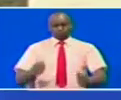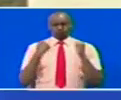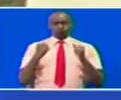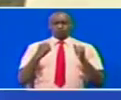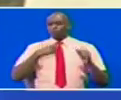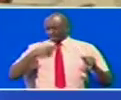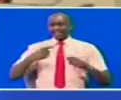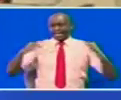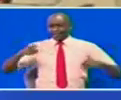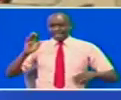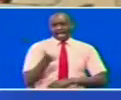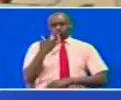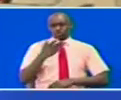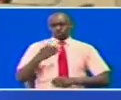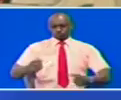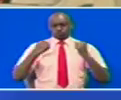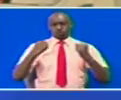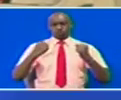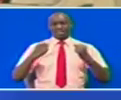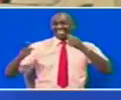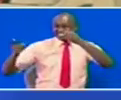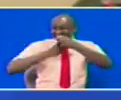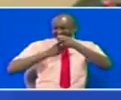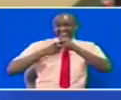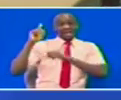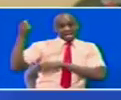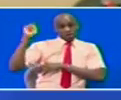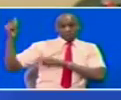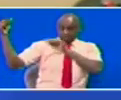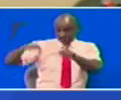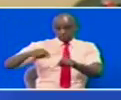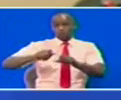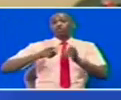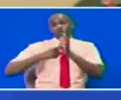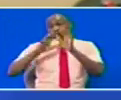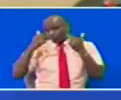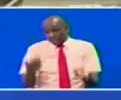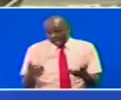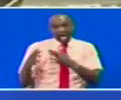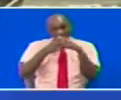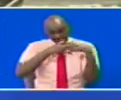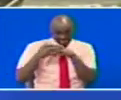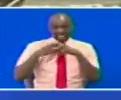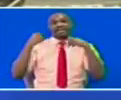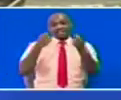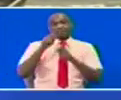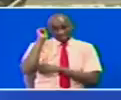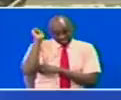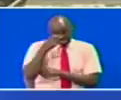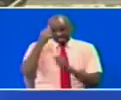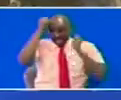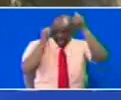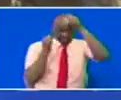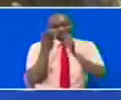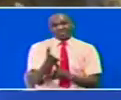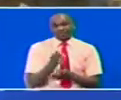enemy at bay. 6 helicopters were unveiled, donated by the United States of America to the Kenya Defense